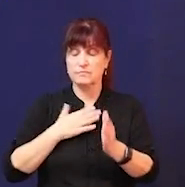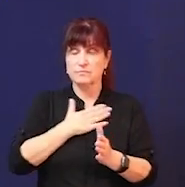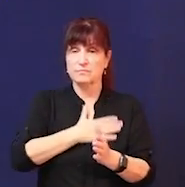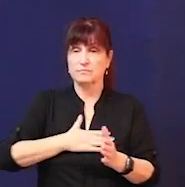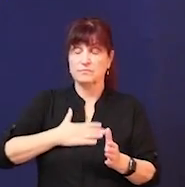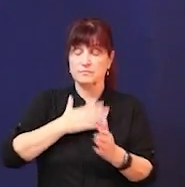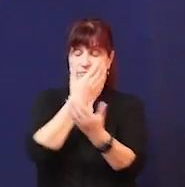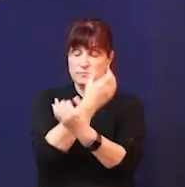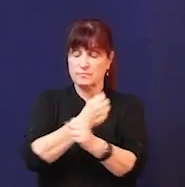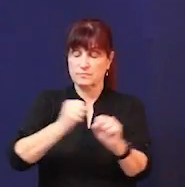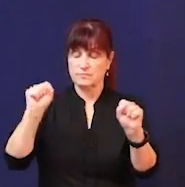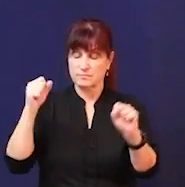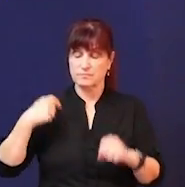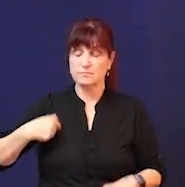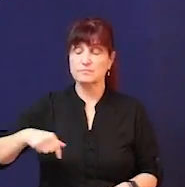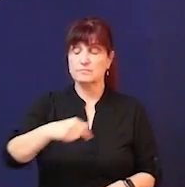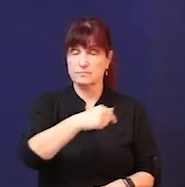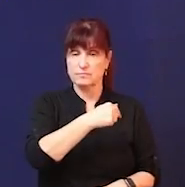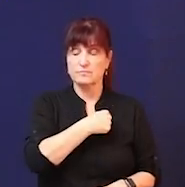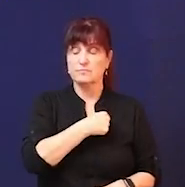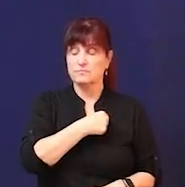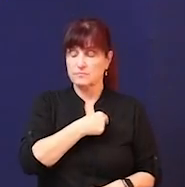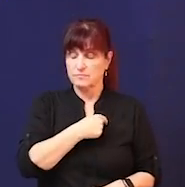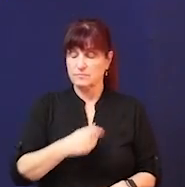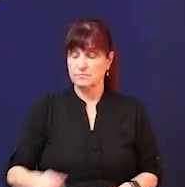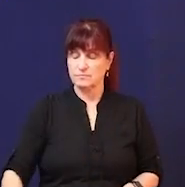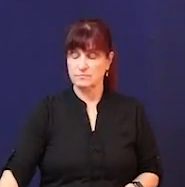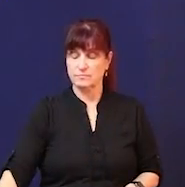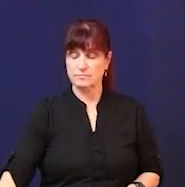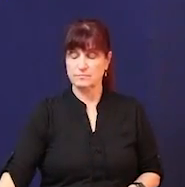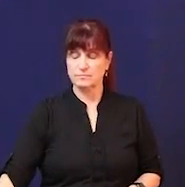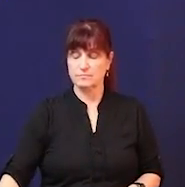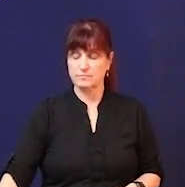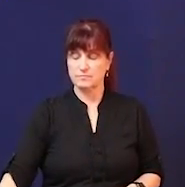kindness and grant us your